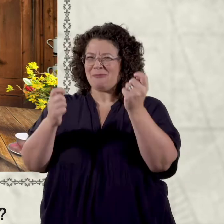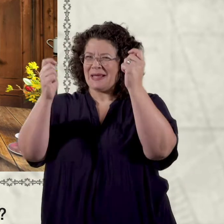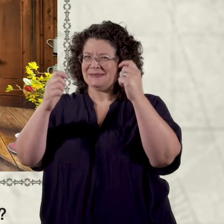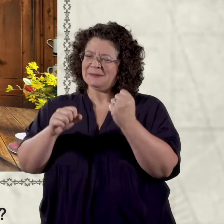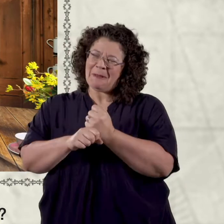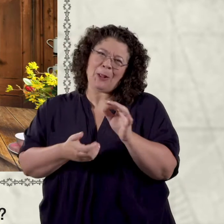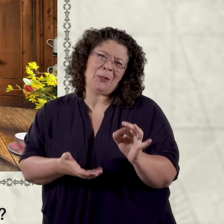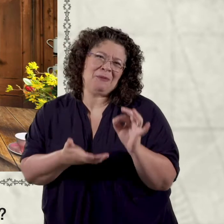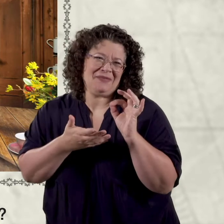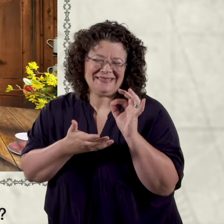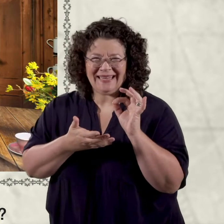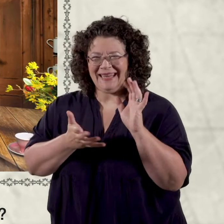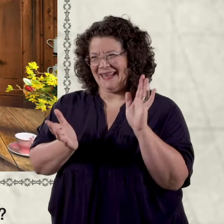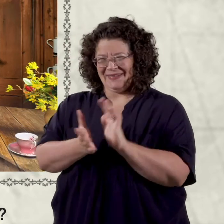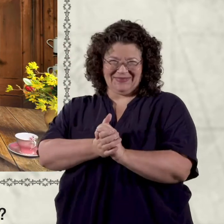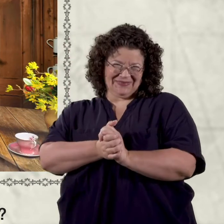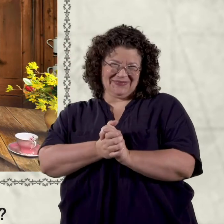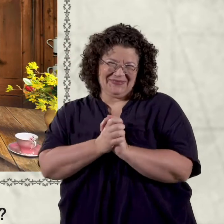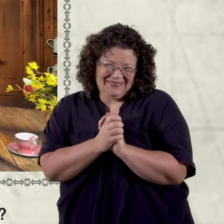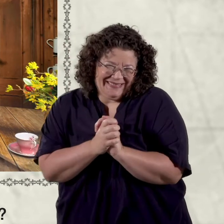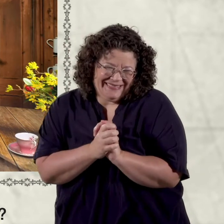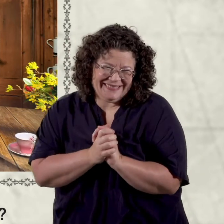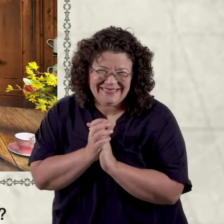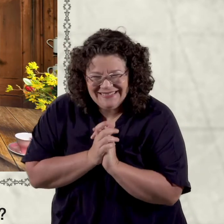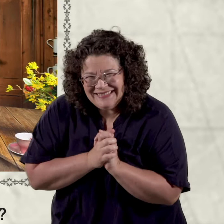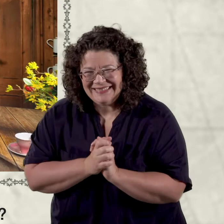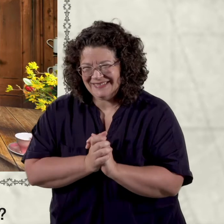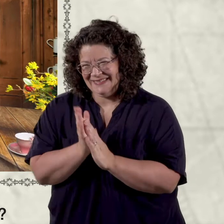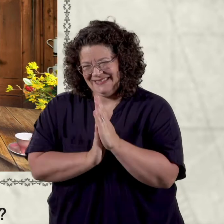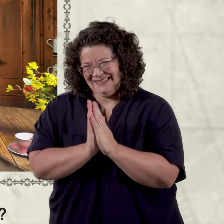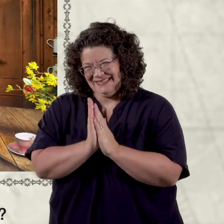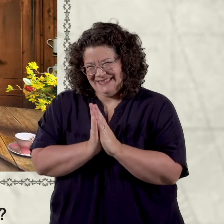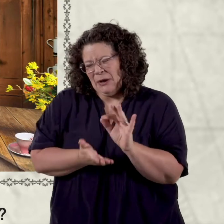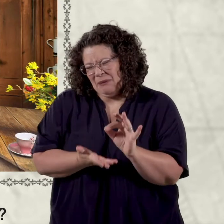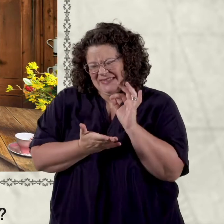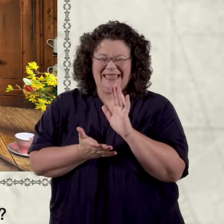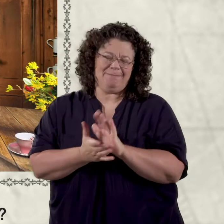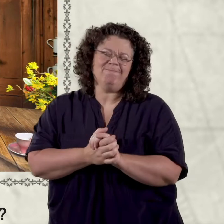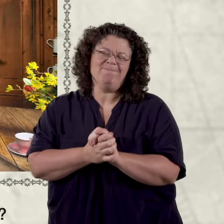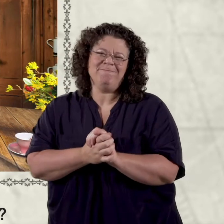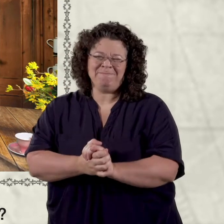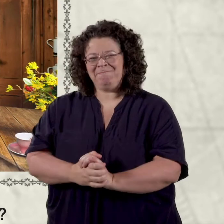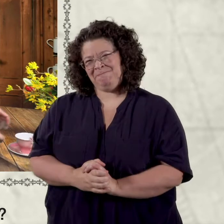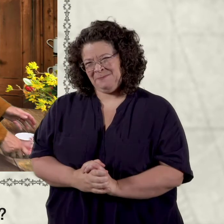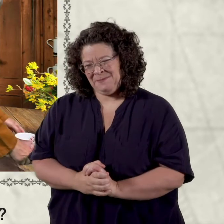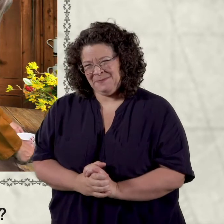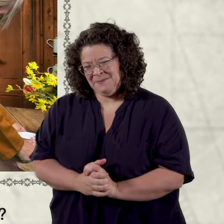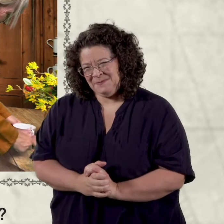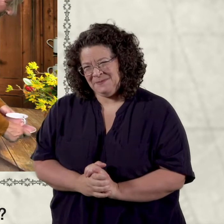do? I am going to make a cup of tea to celebrate.